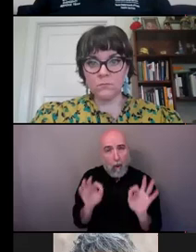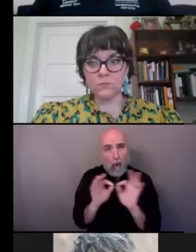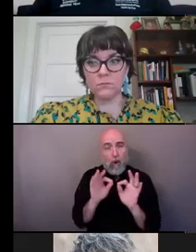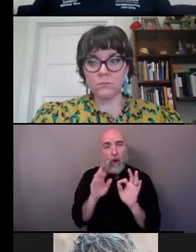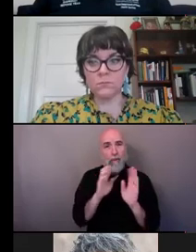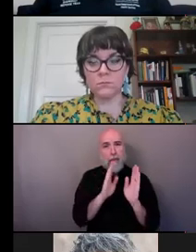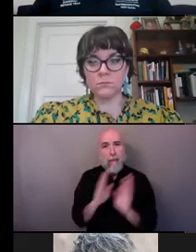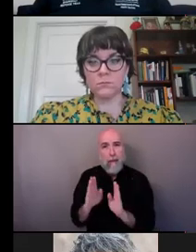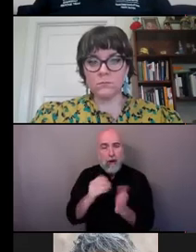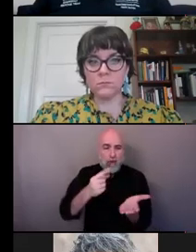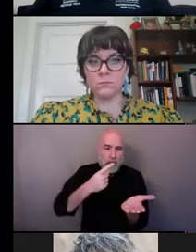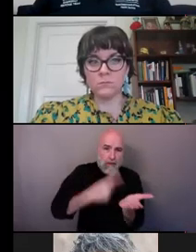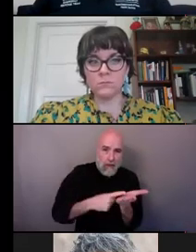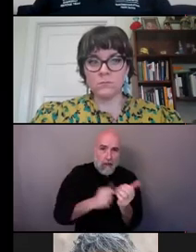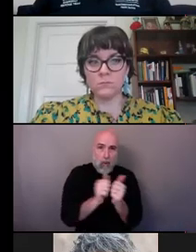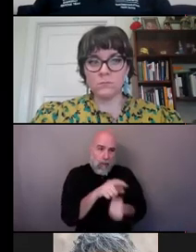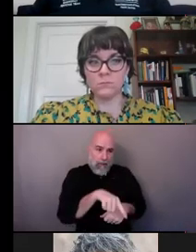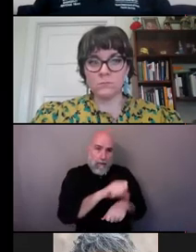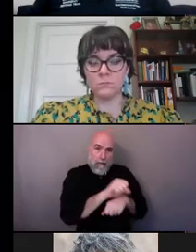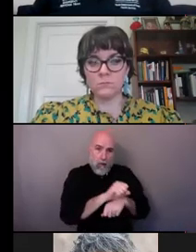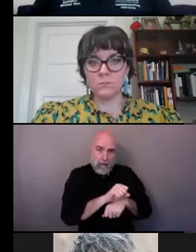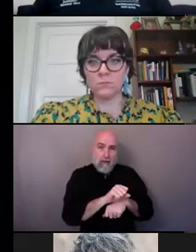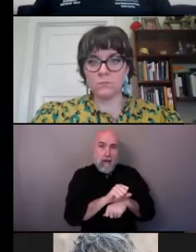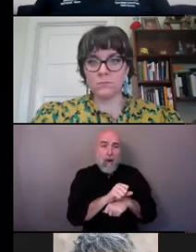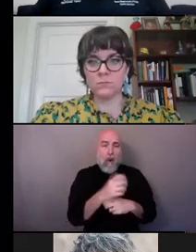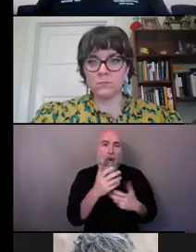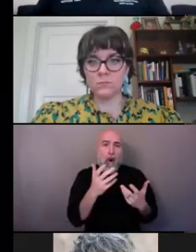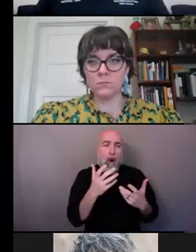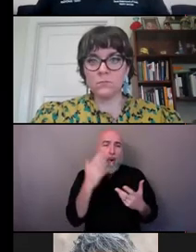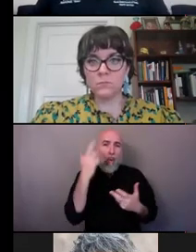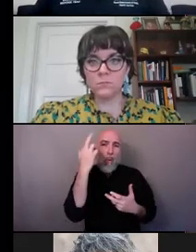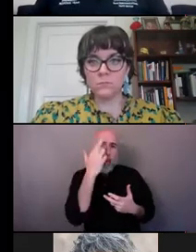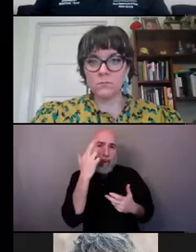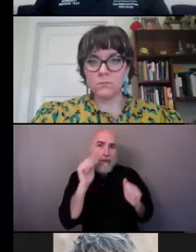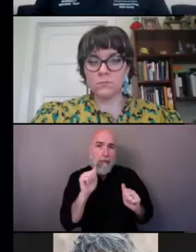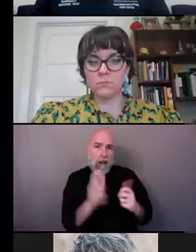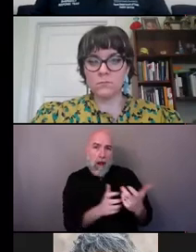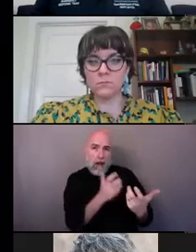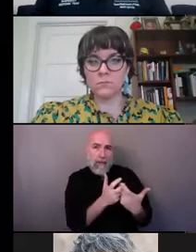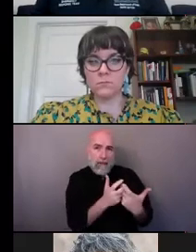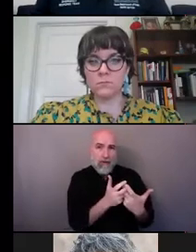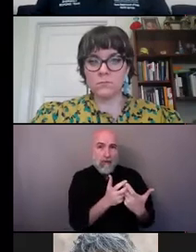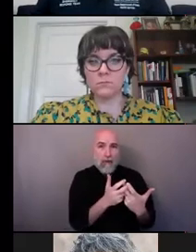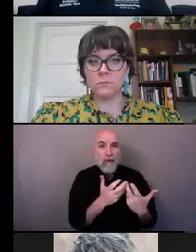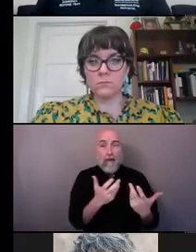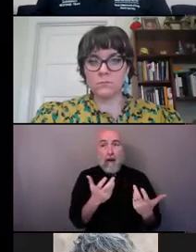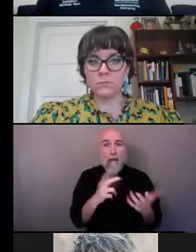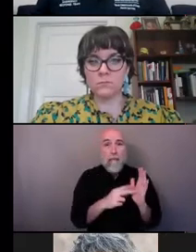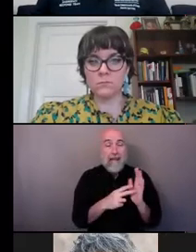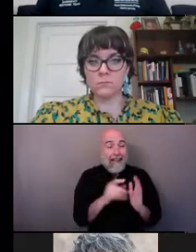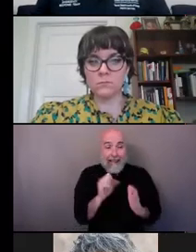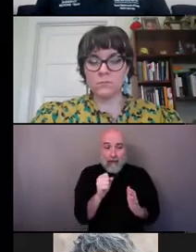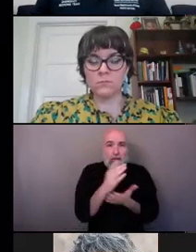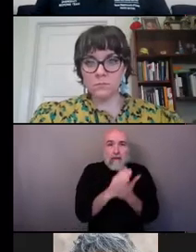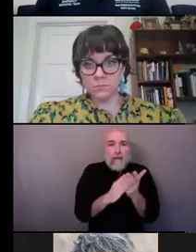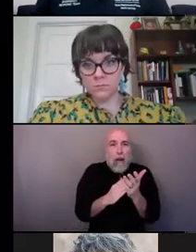prepared to discuss with the employee the issue of reasonable accommodation. Basically, is there some